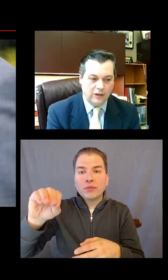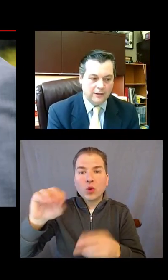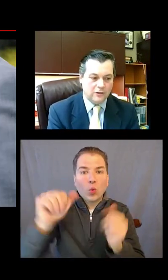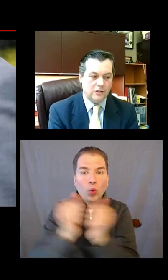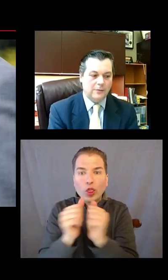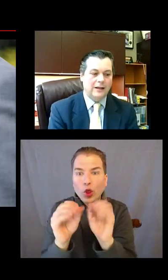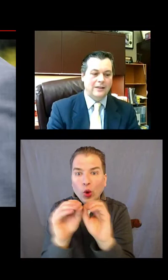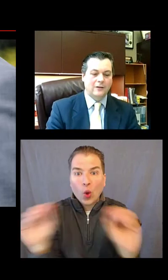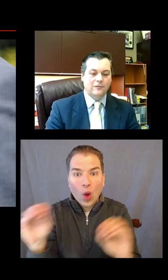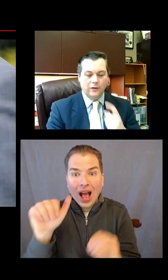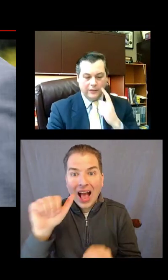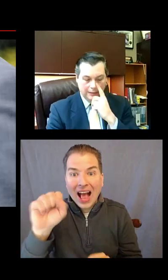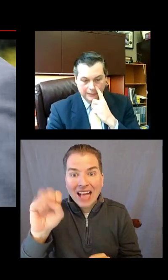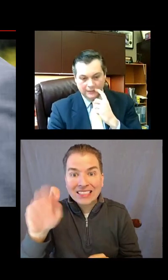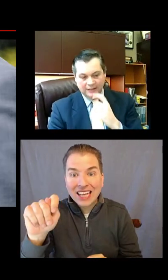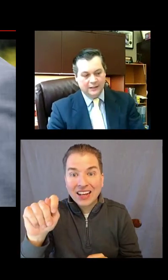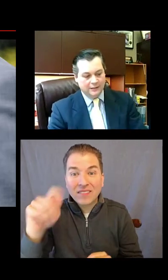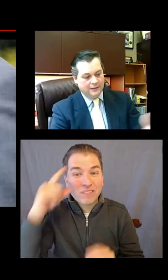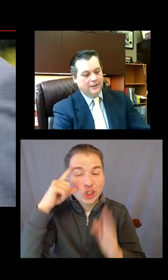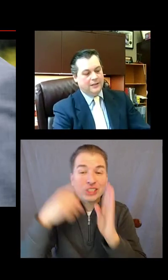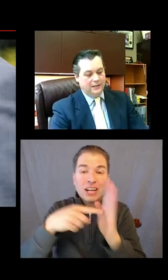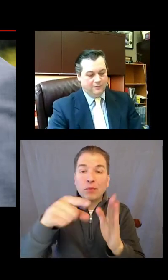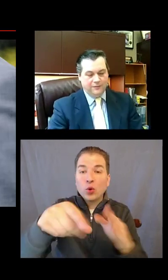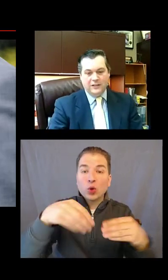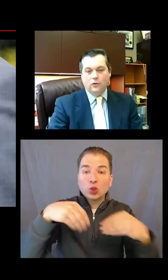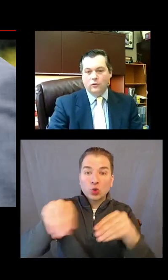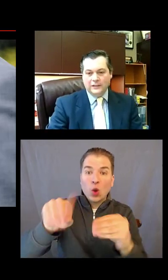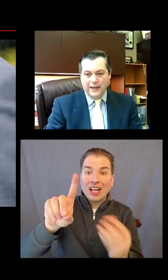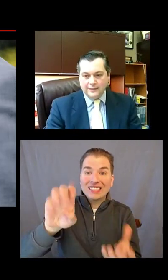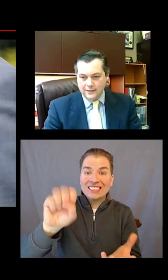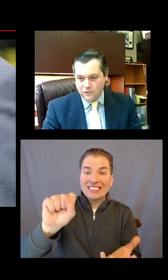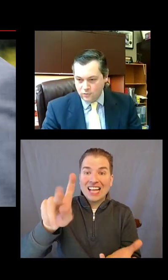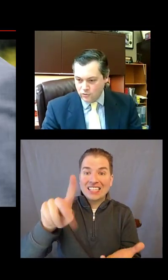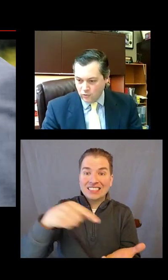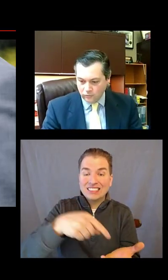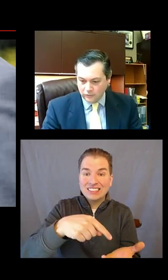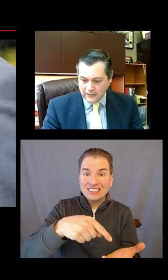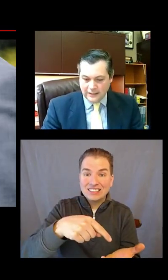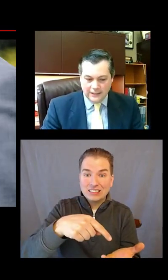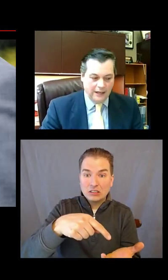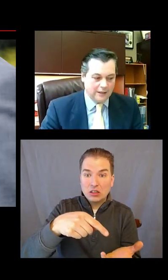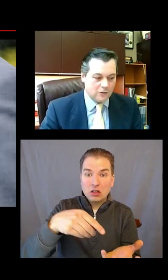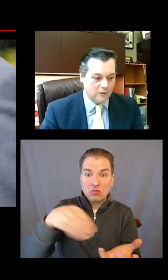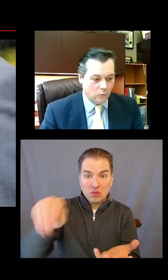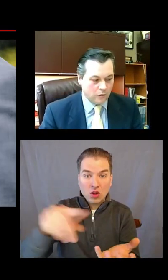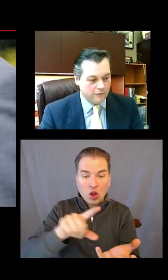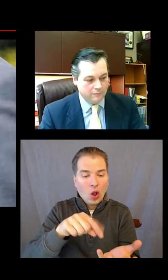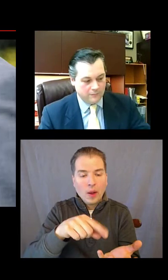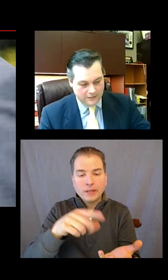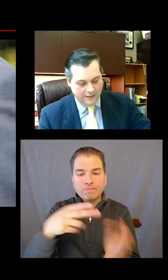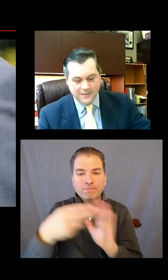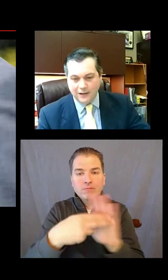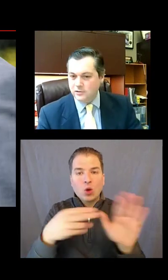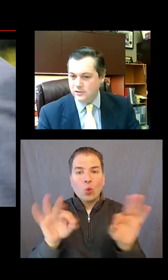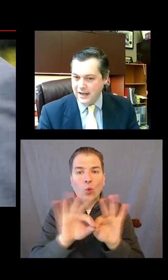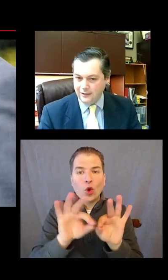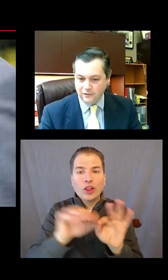sole proprietorship. And I therefore think that the 50-year-old desk that you sold is actually worth